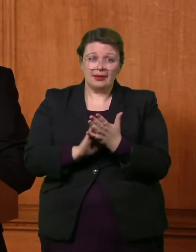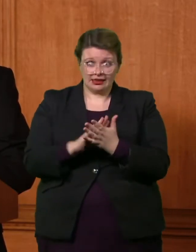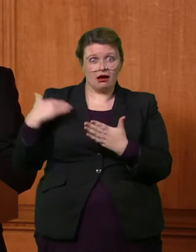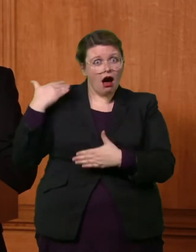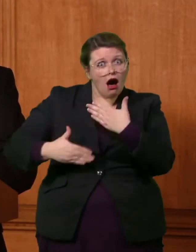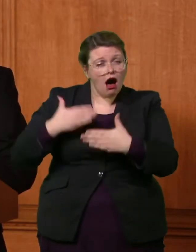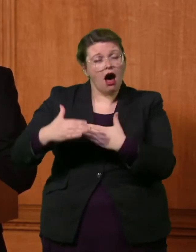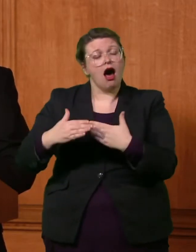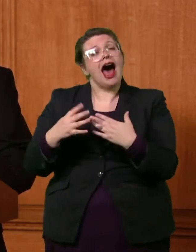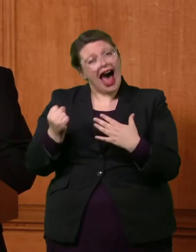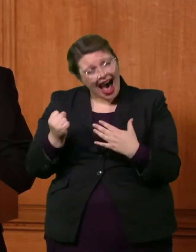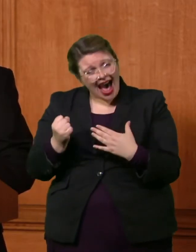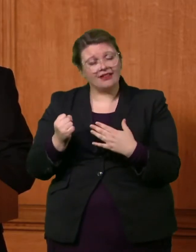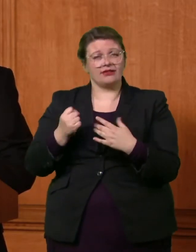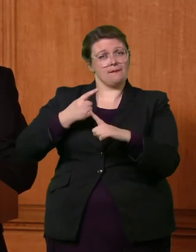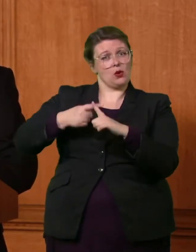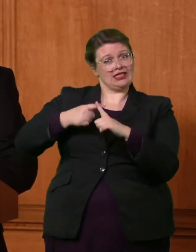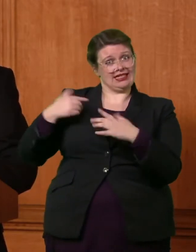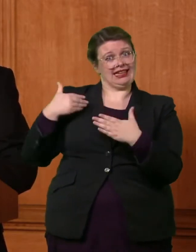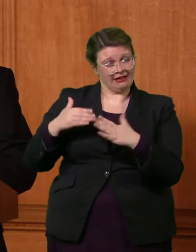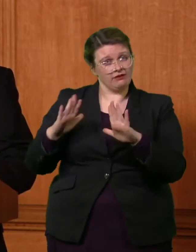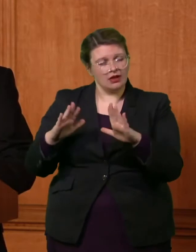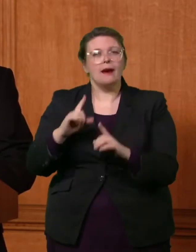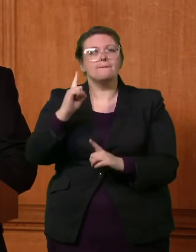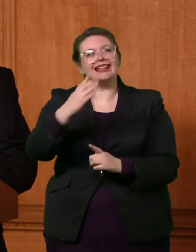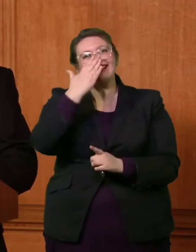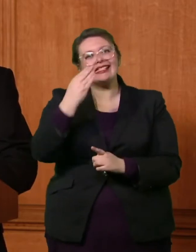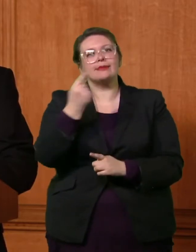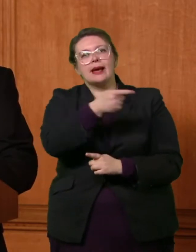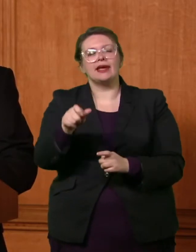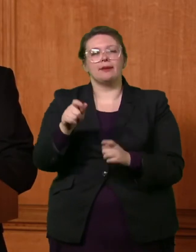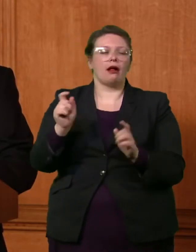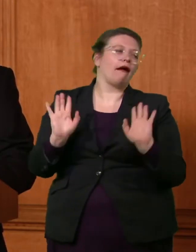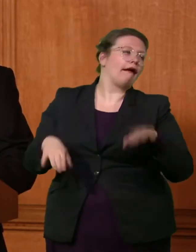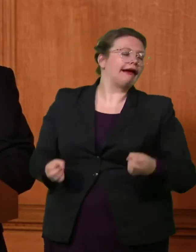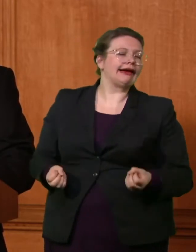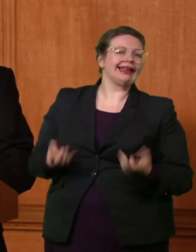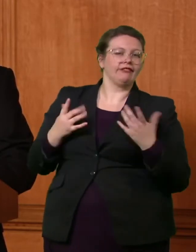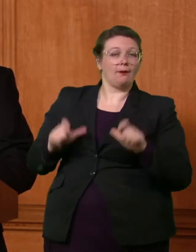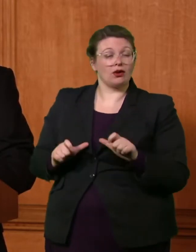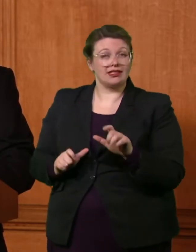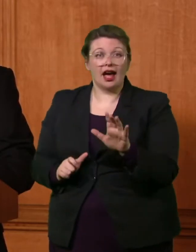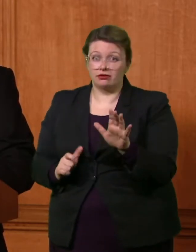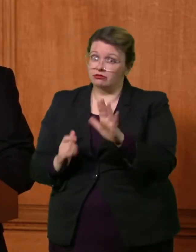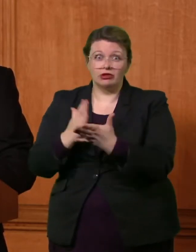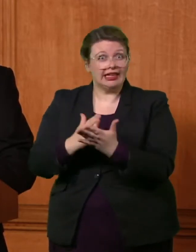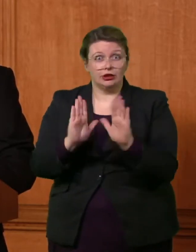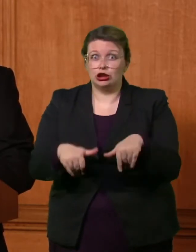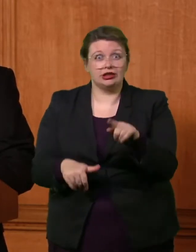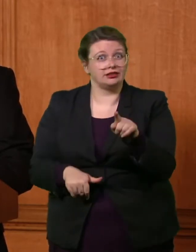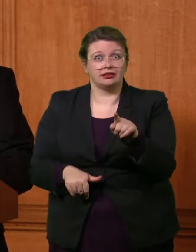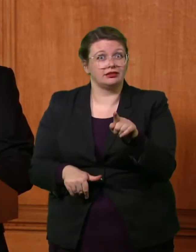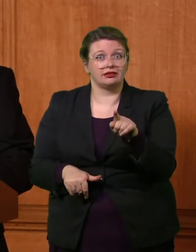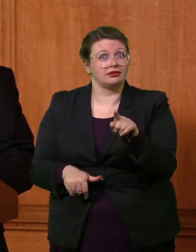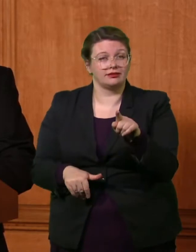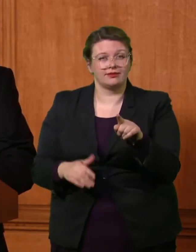relaxing, taking their foot off the brake at exactly the wrong time. It's a bit like being 3-0 up in a game and